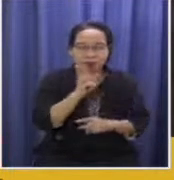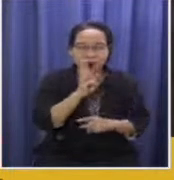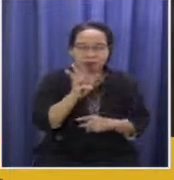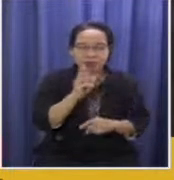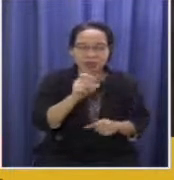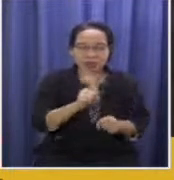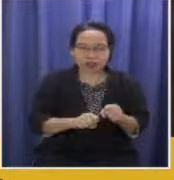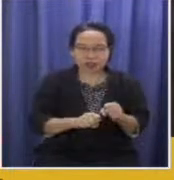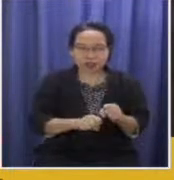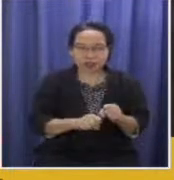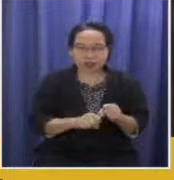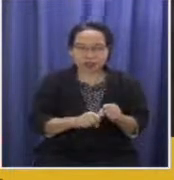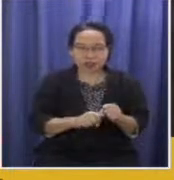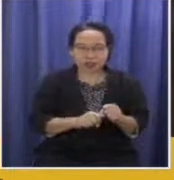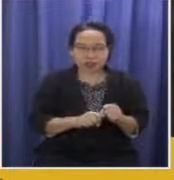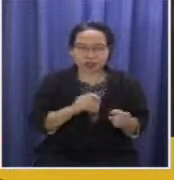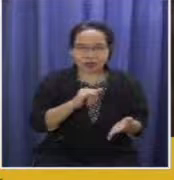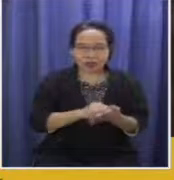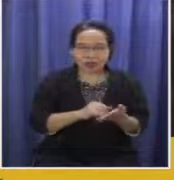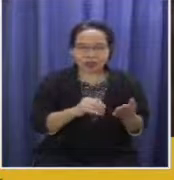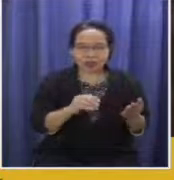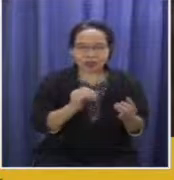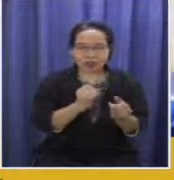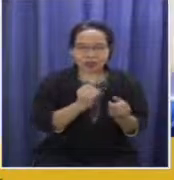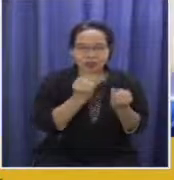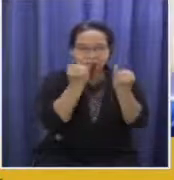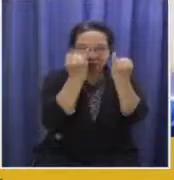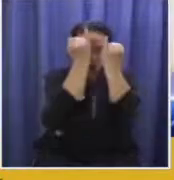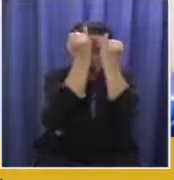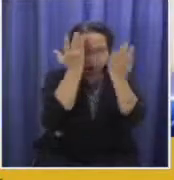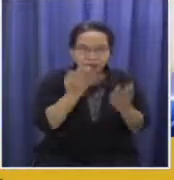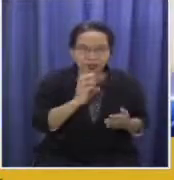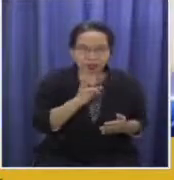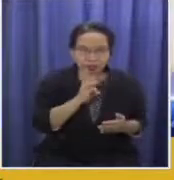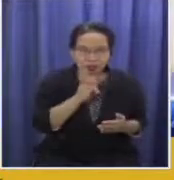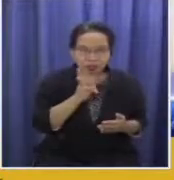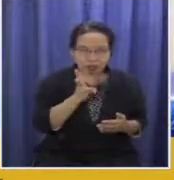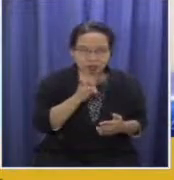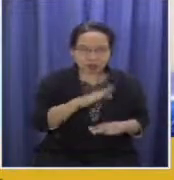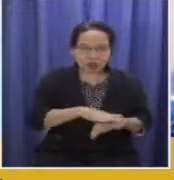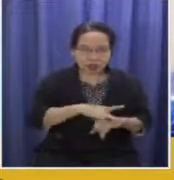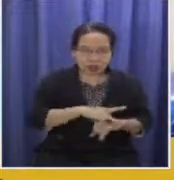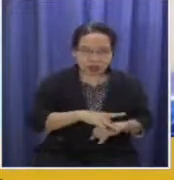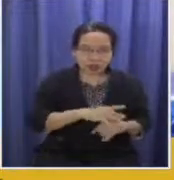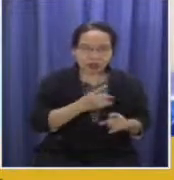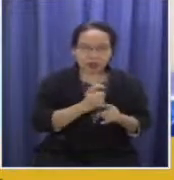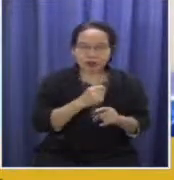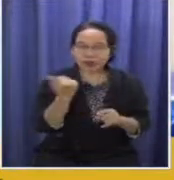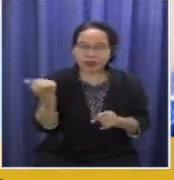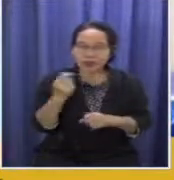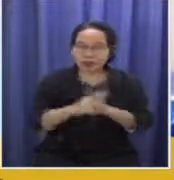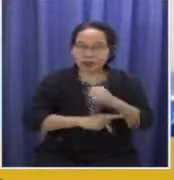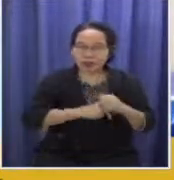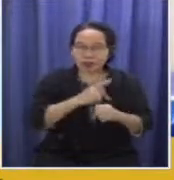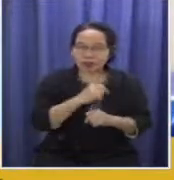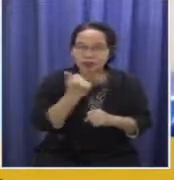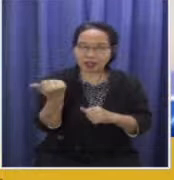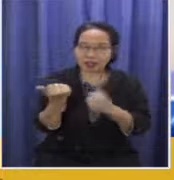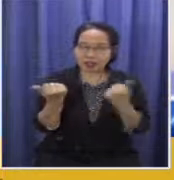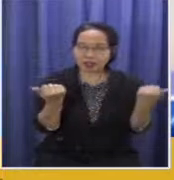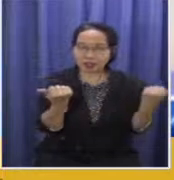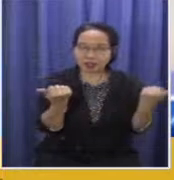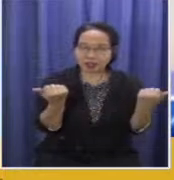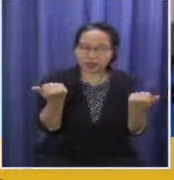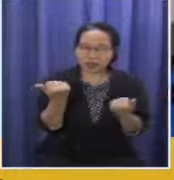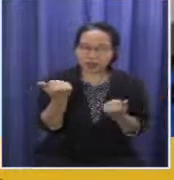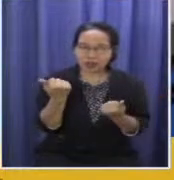That's why that information that says that the water on earth came from another planet or another